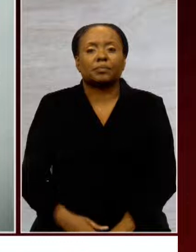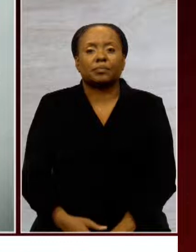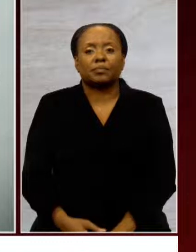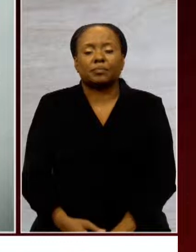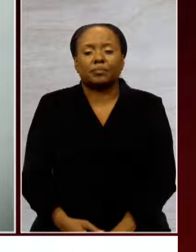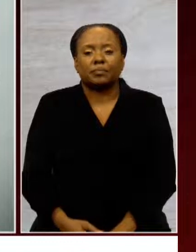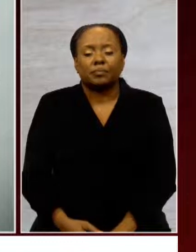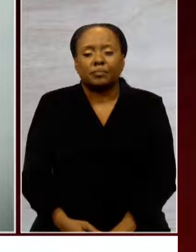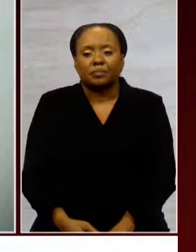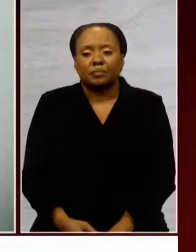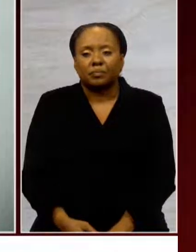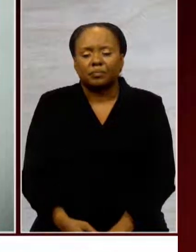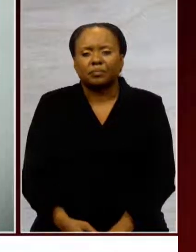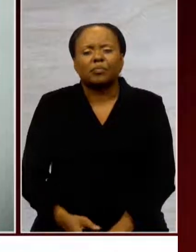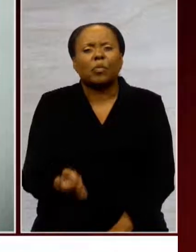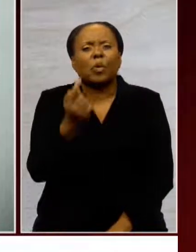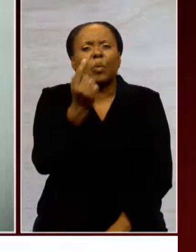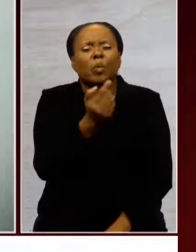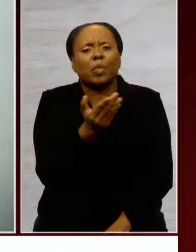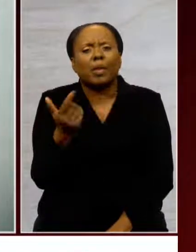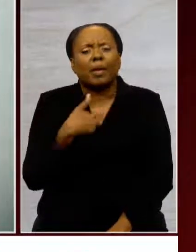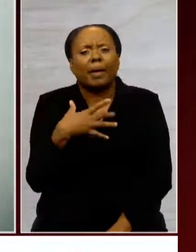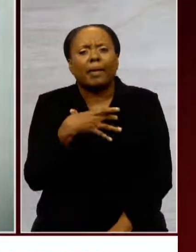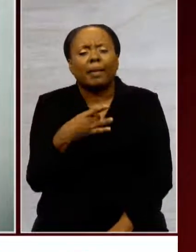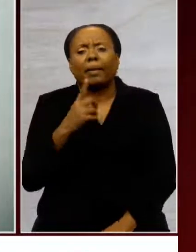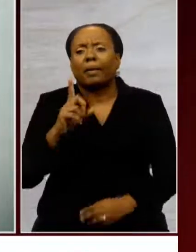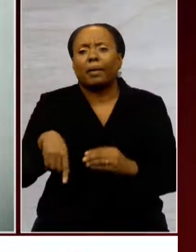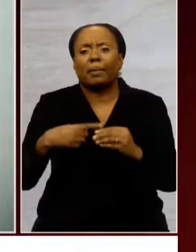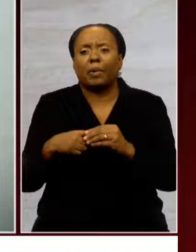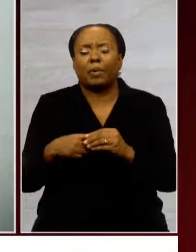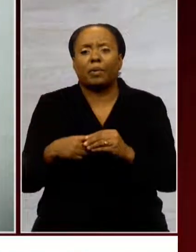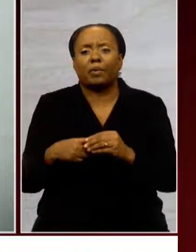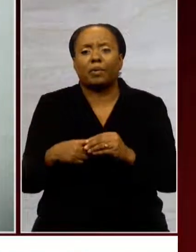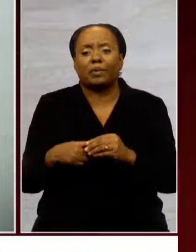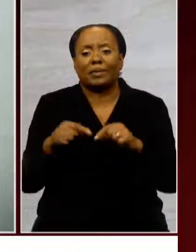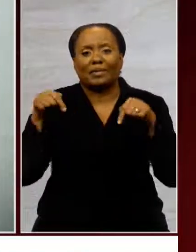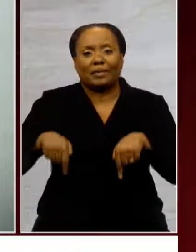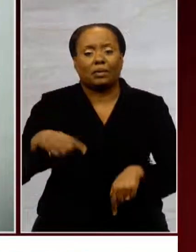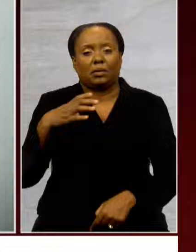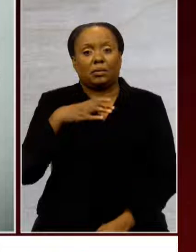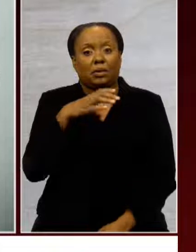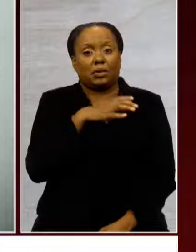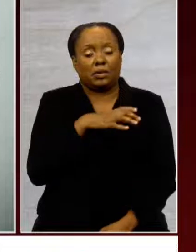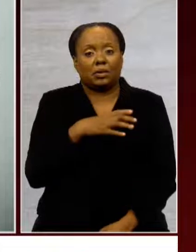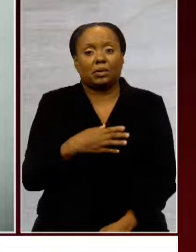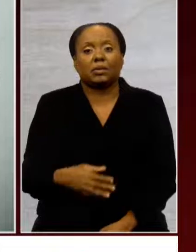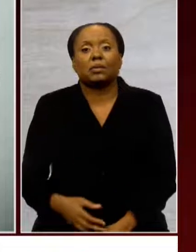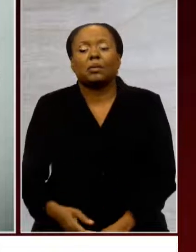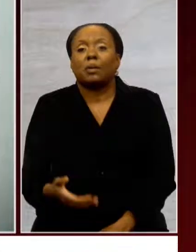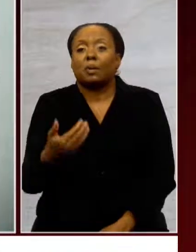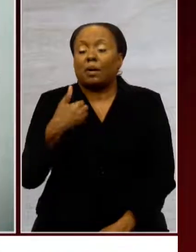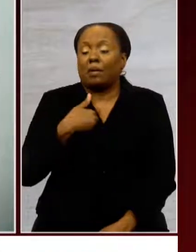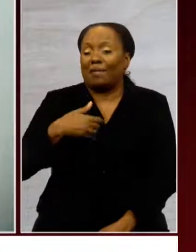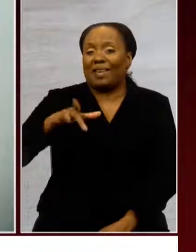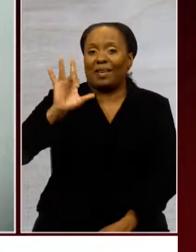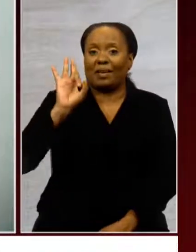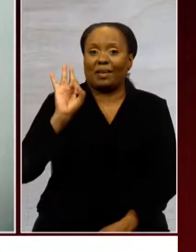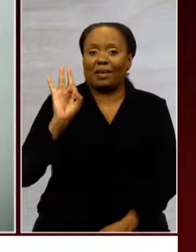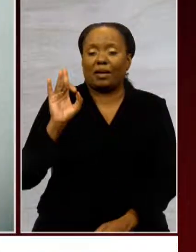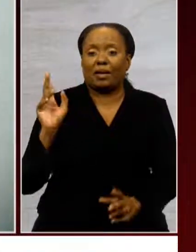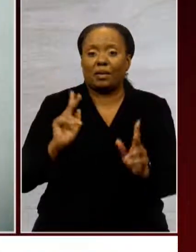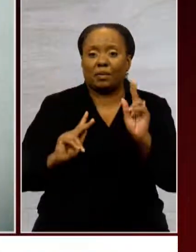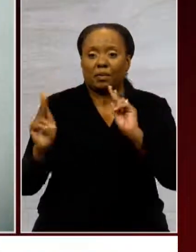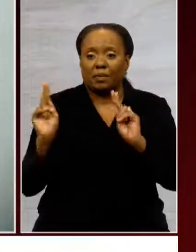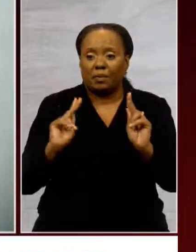that I liked about the construction of this committee is that there are 8 persons that were chosen, in addition